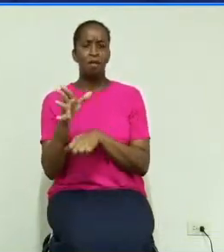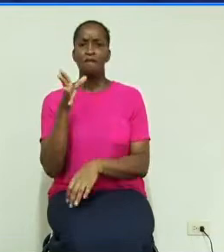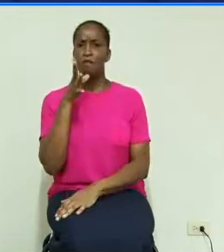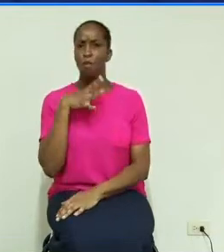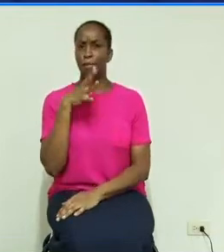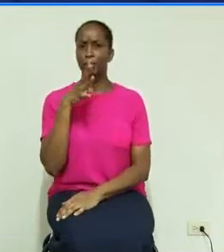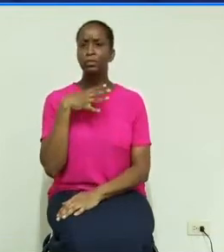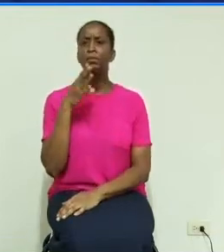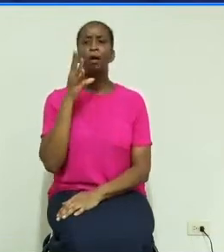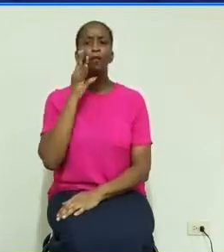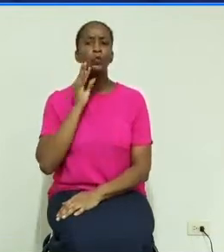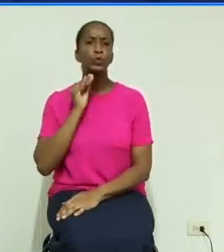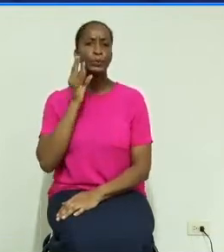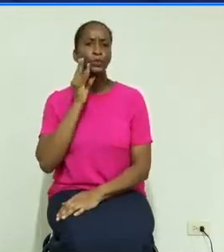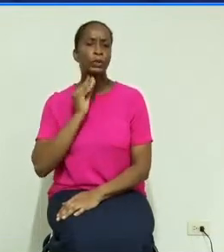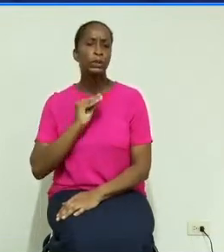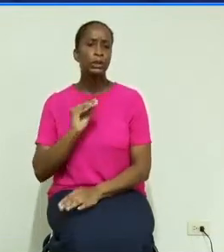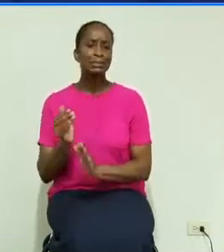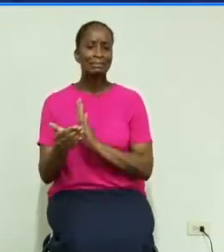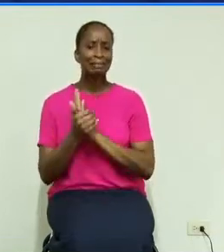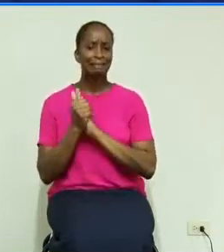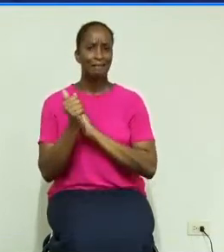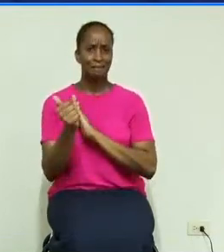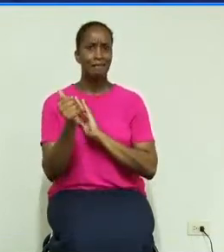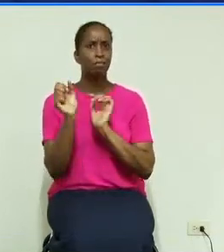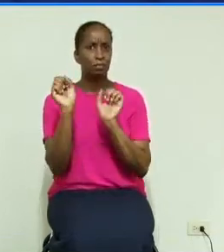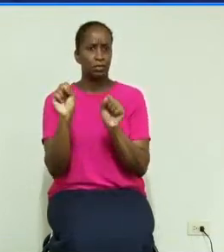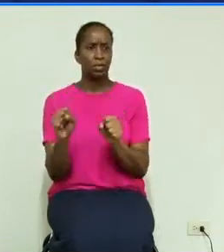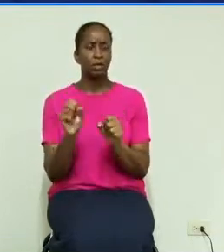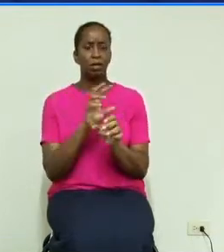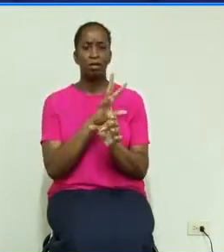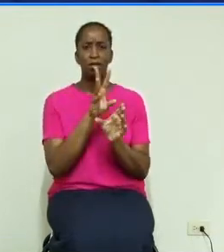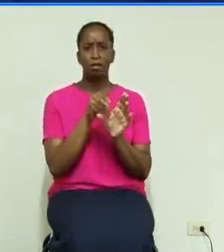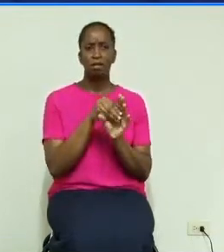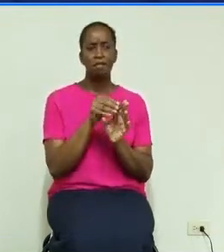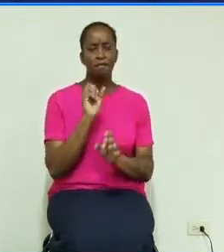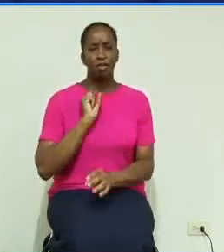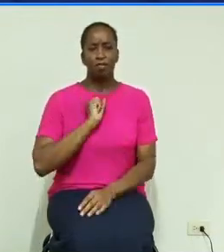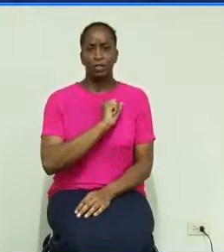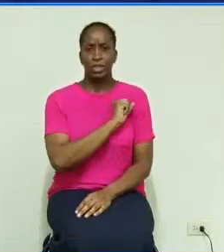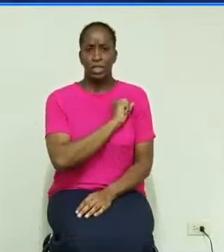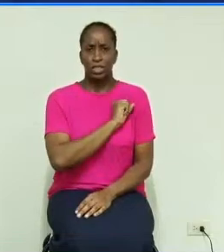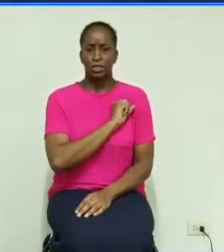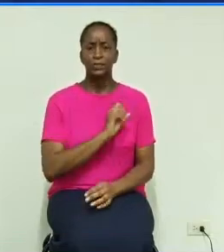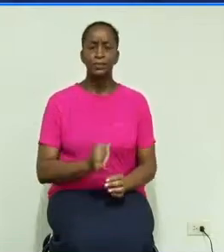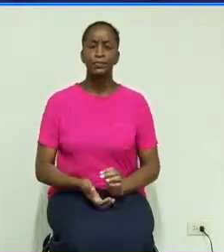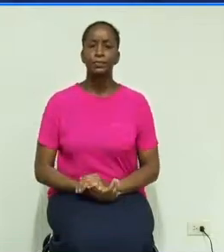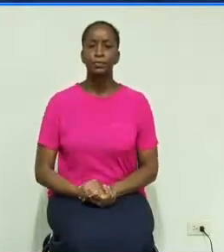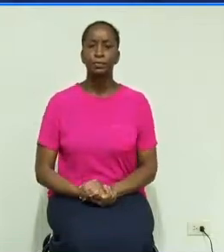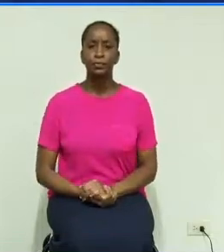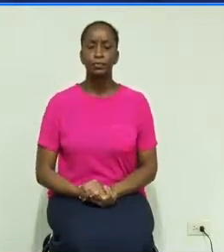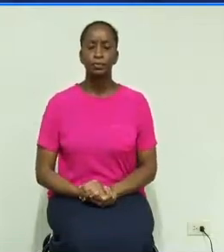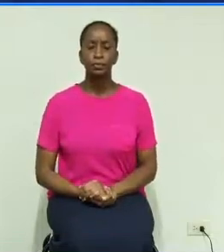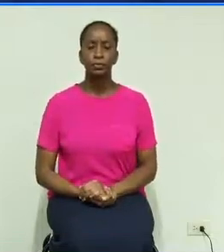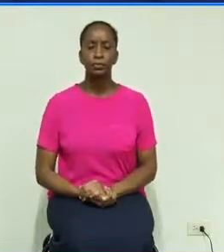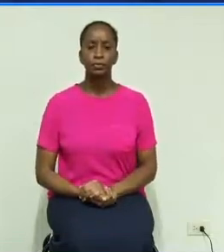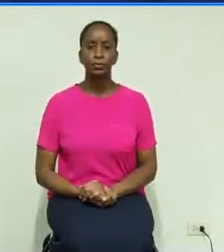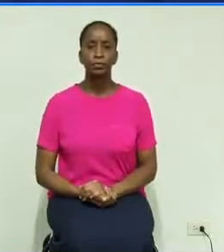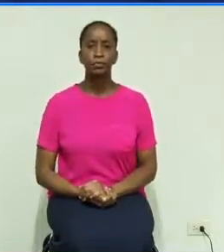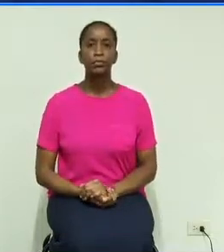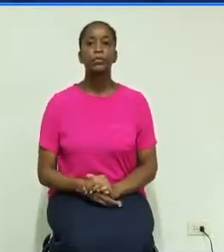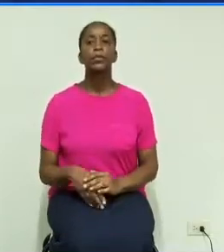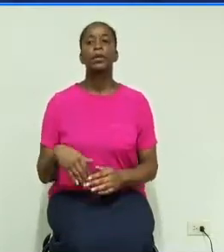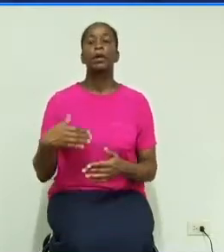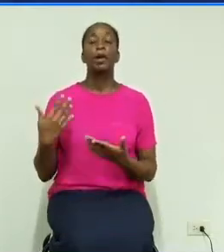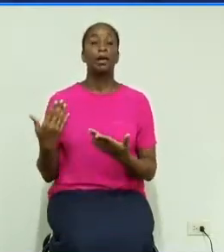Barbados, right? Because if we do not think about the issues of critical mass, it means that in this election cycle, we might